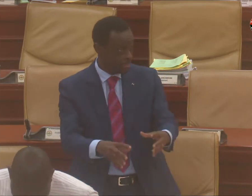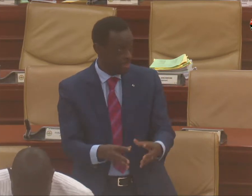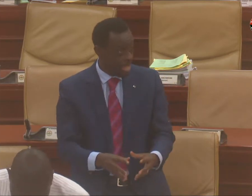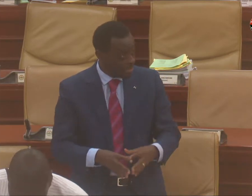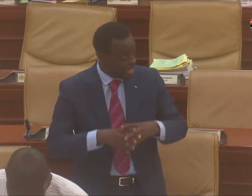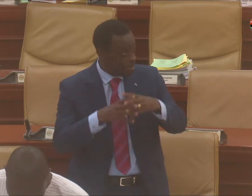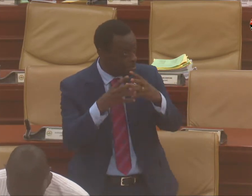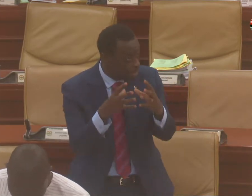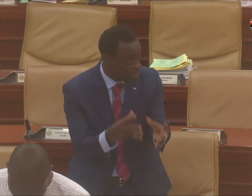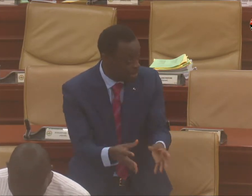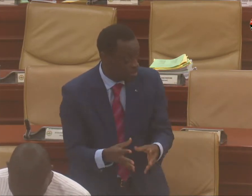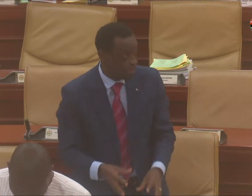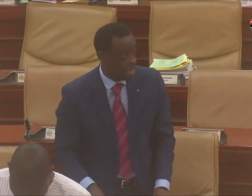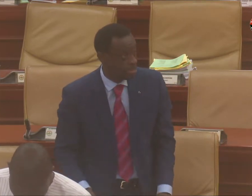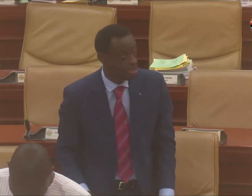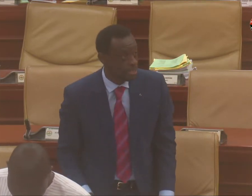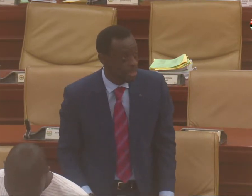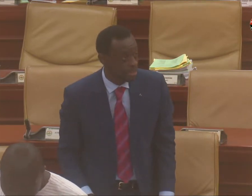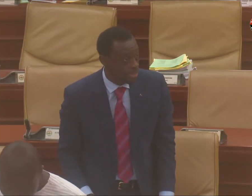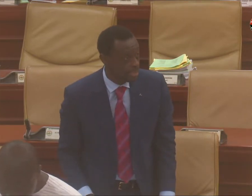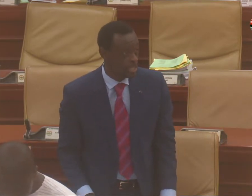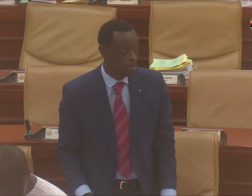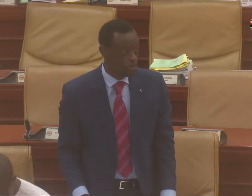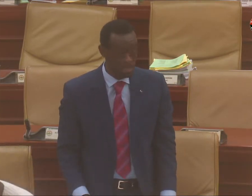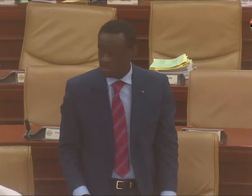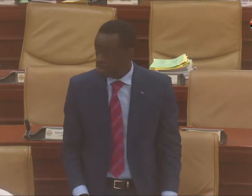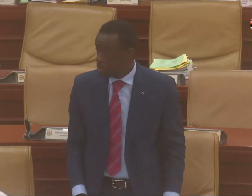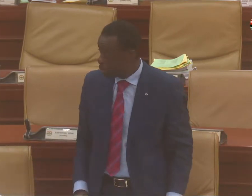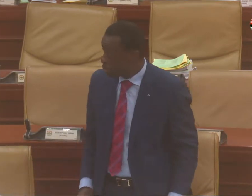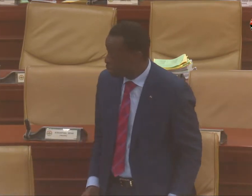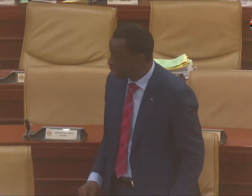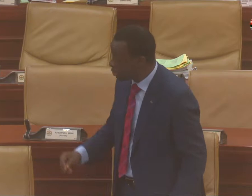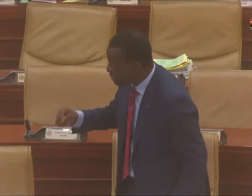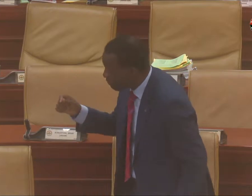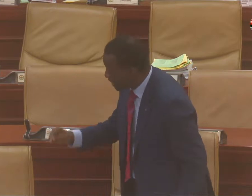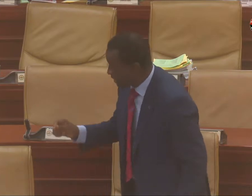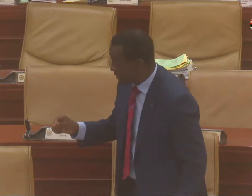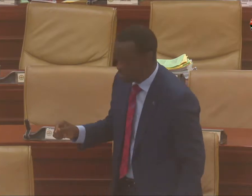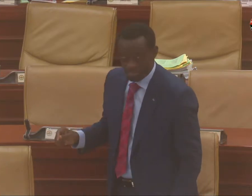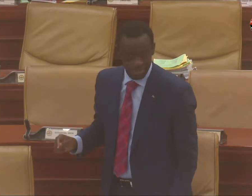that other part of the country is now getting some of this borrowed